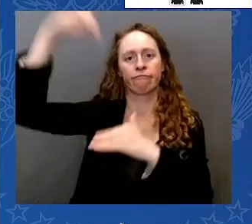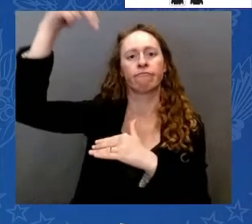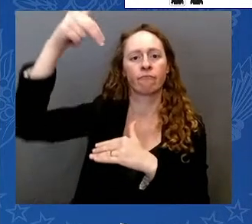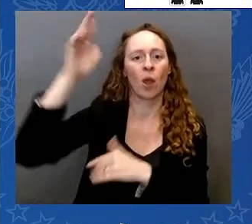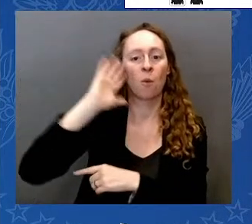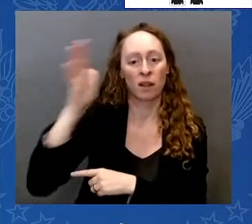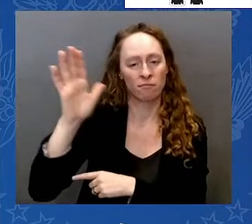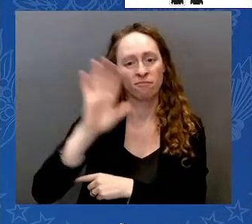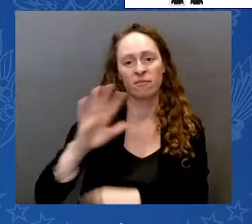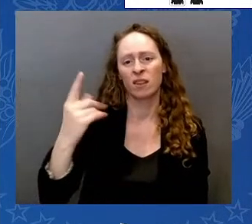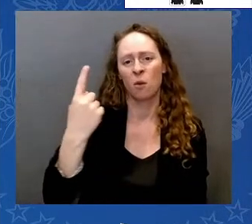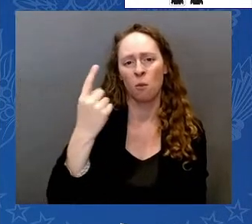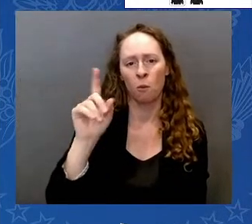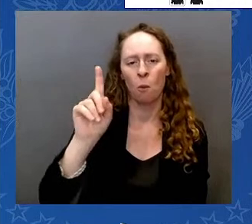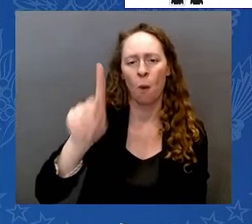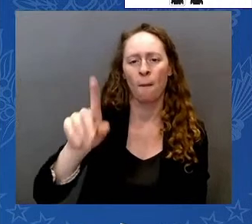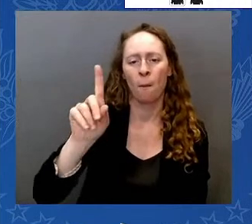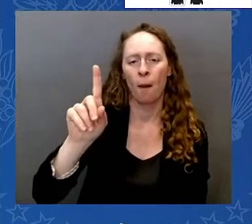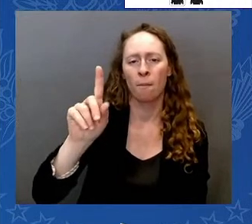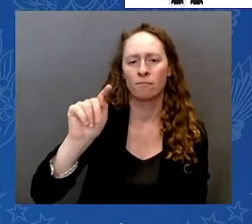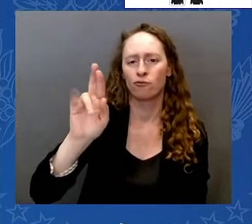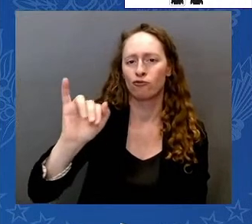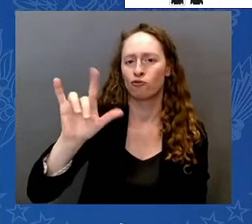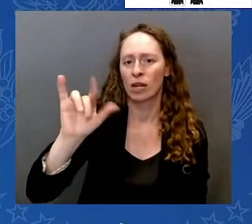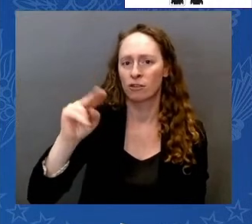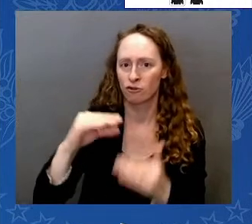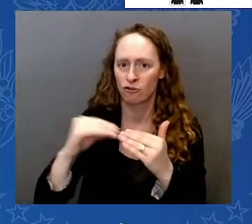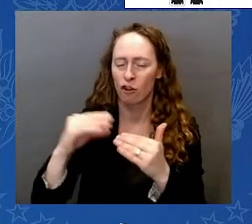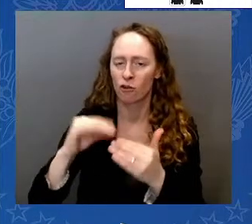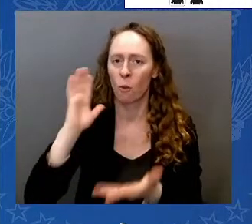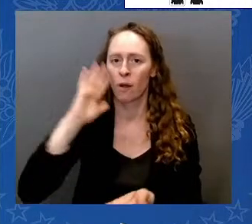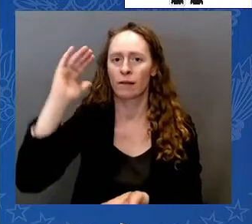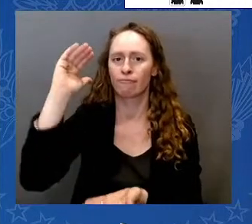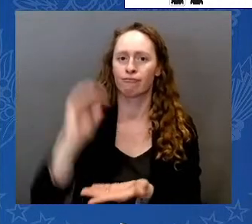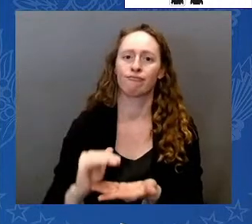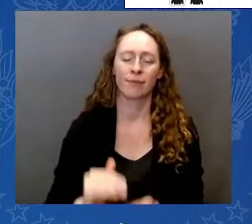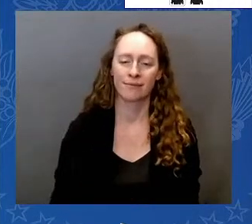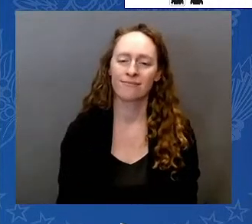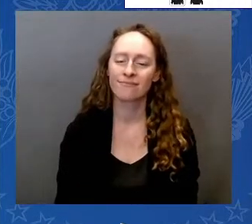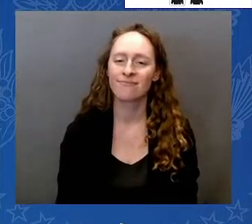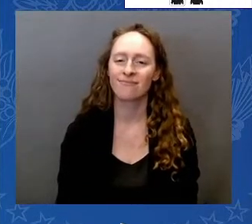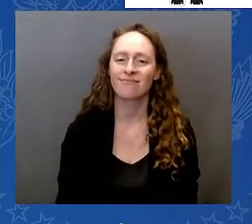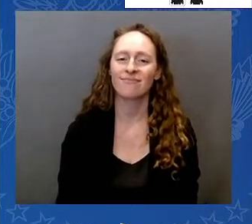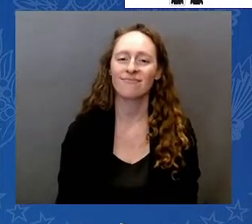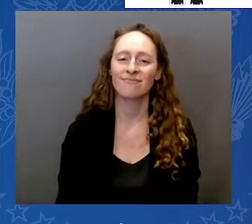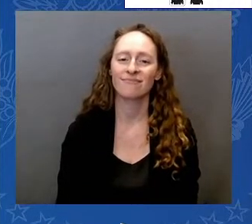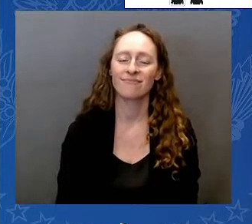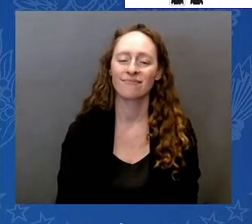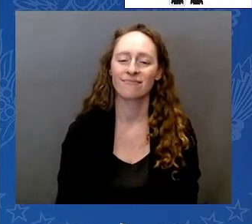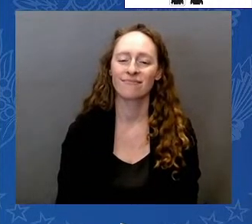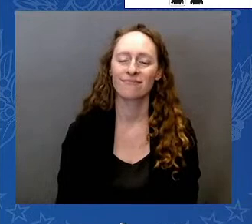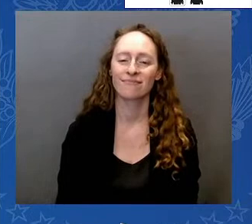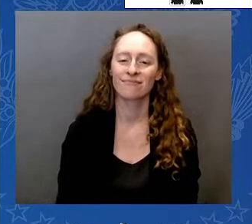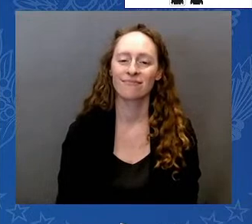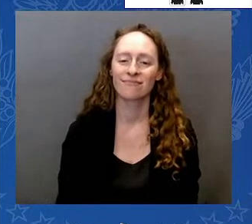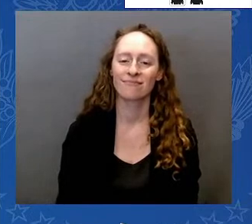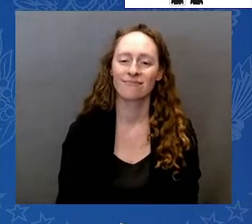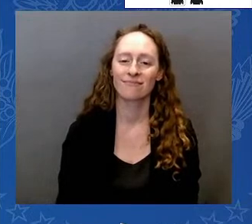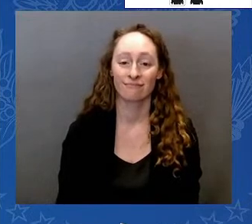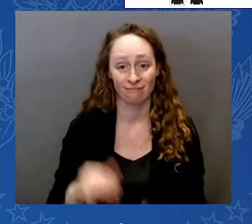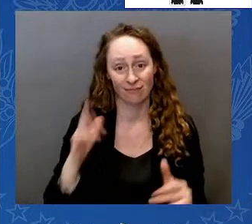He's making faces like he's filling that diaper right now. Drug prices are going to reduce it over the next 10 years, another $300 billion over the next